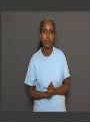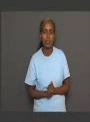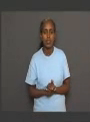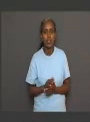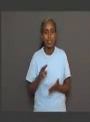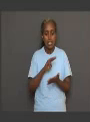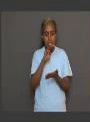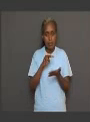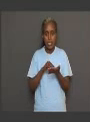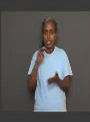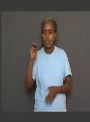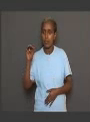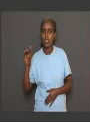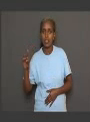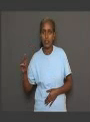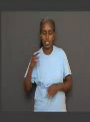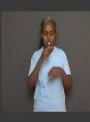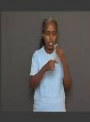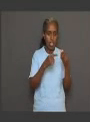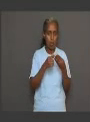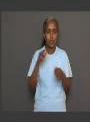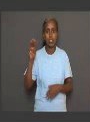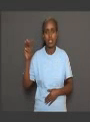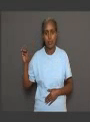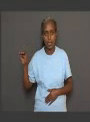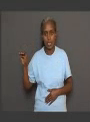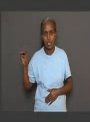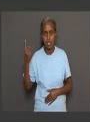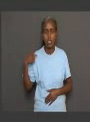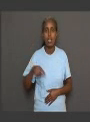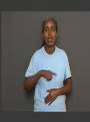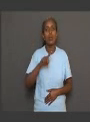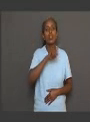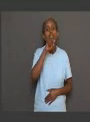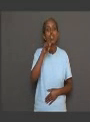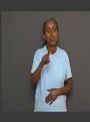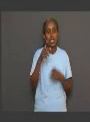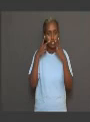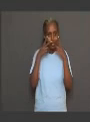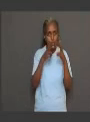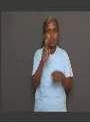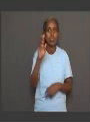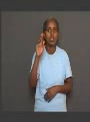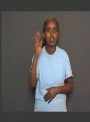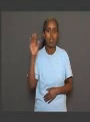mean deviation about the mean, our equation looks like